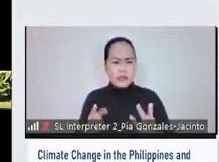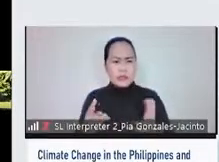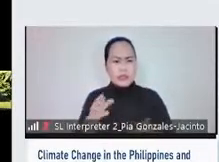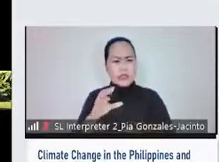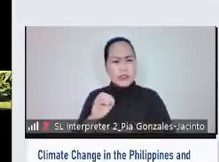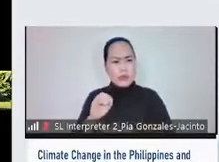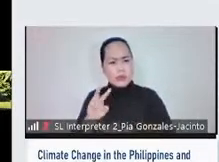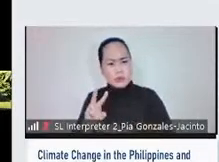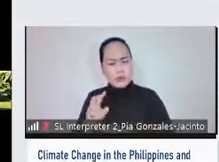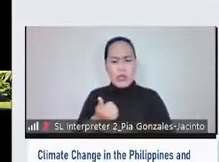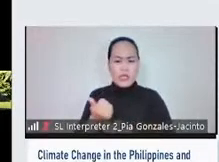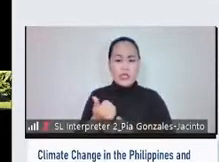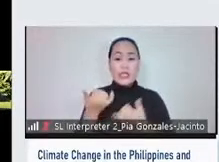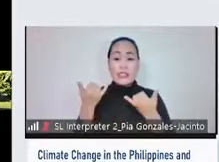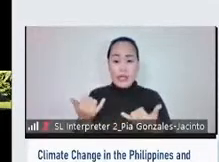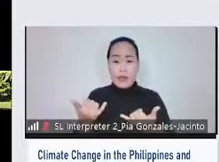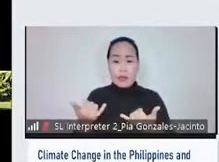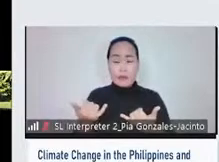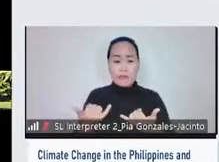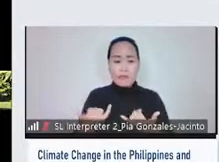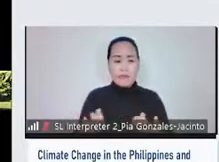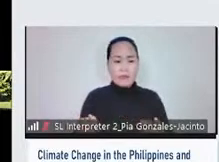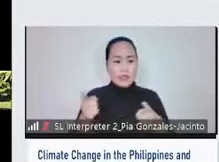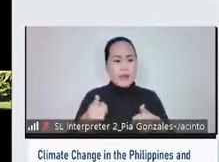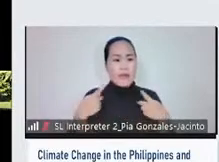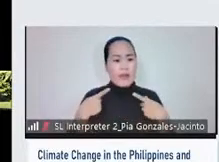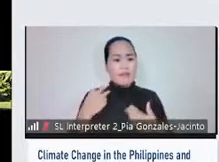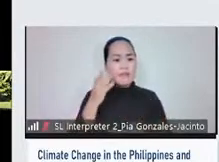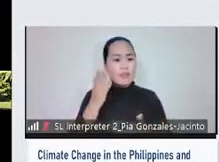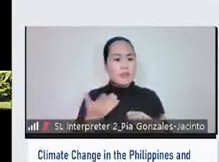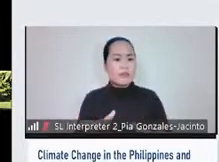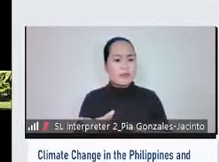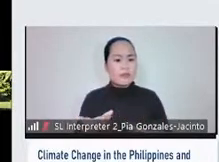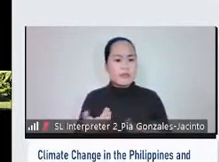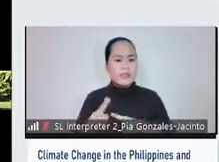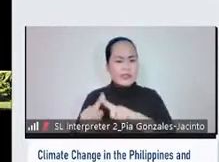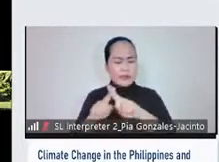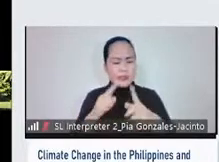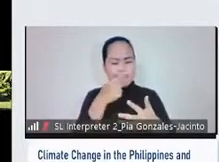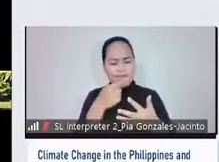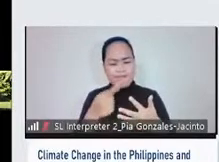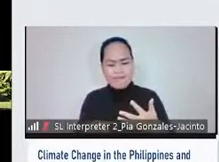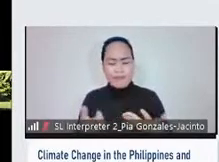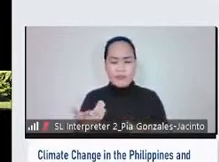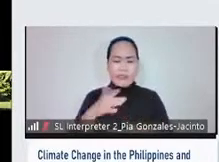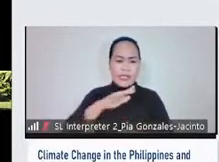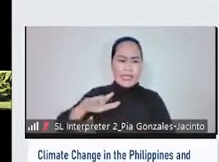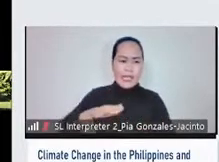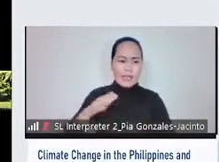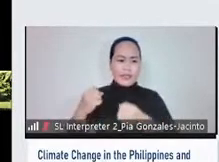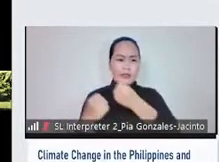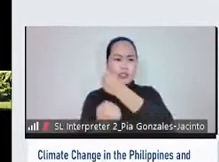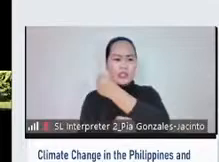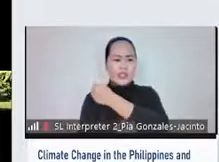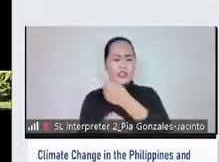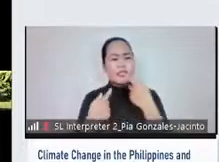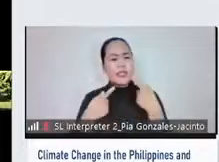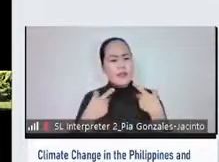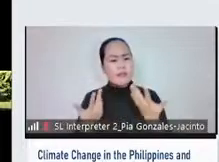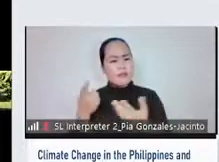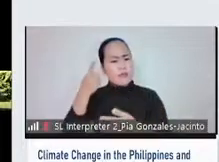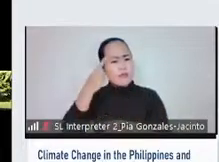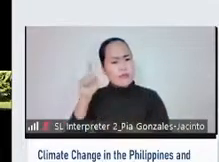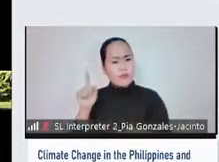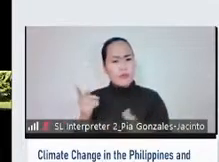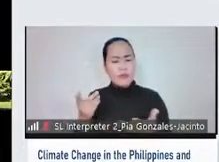era. There have been several periods when the land bridges gave access to humans or some hominid form of earlier humans to